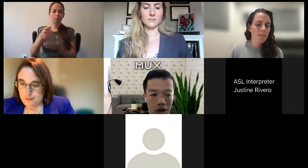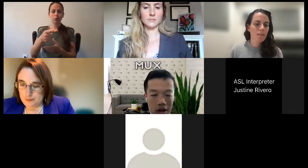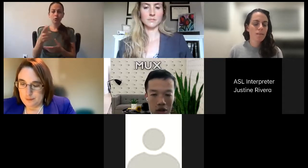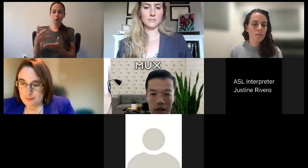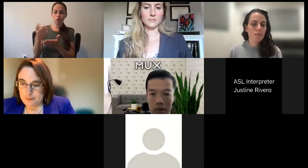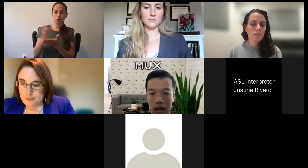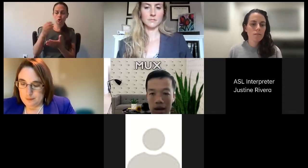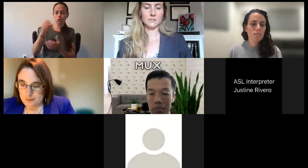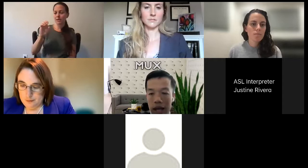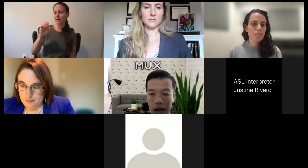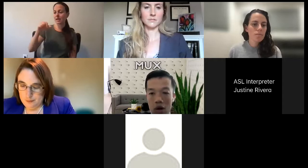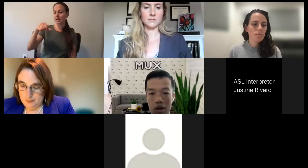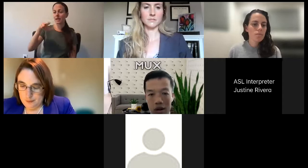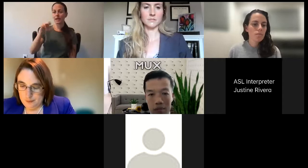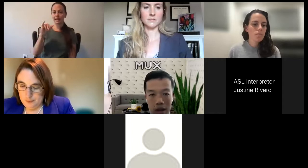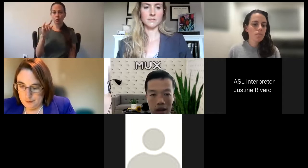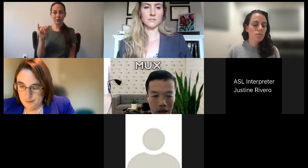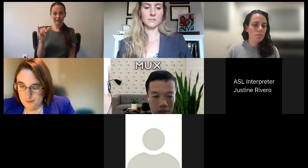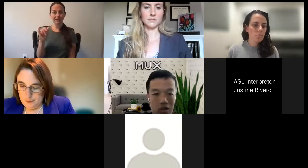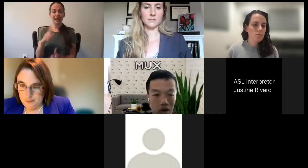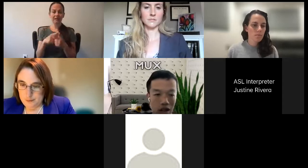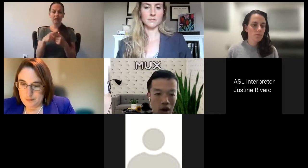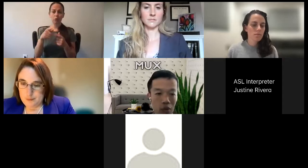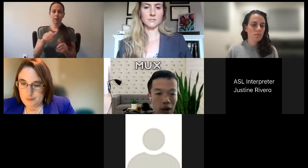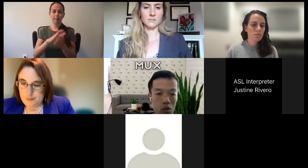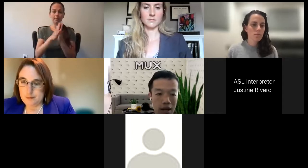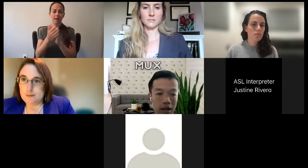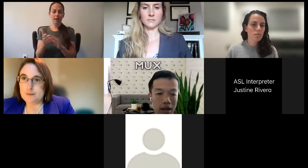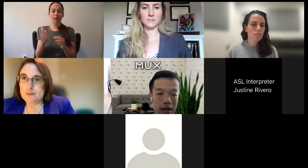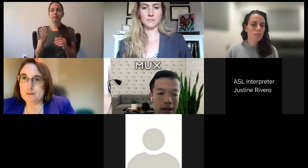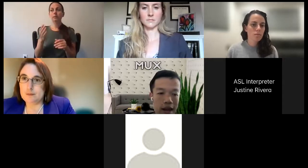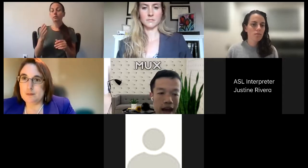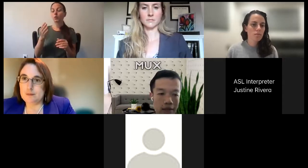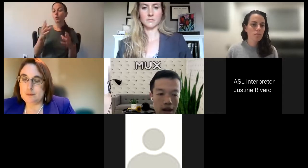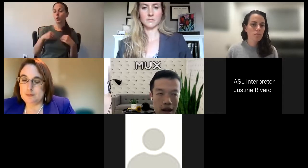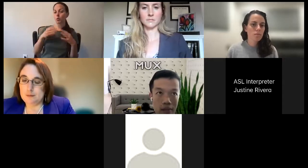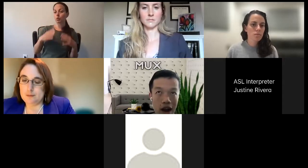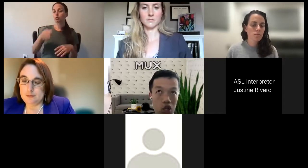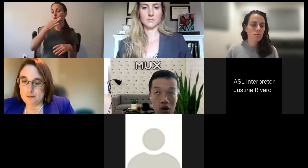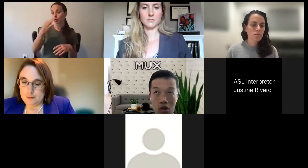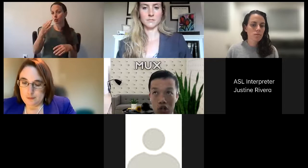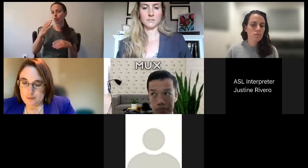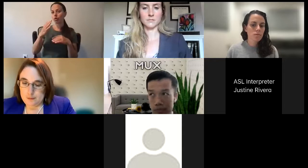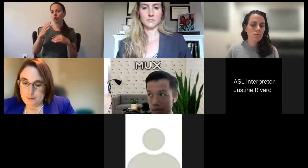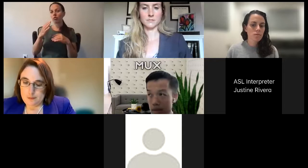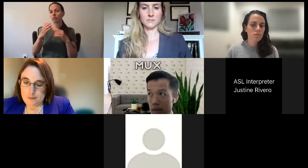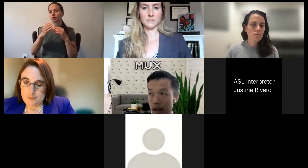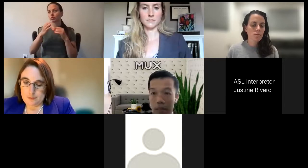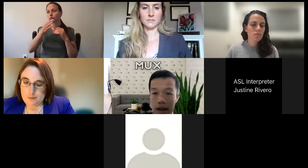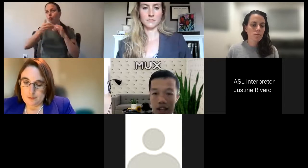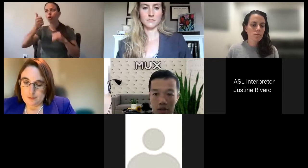in the house, so you can begin being an owner a little bit sooner than you otherwise would be. had fractional